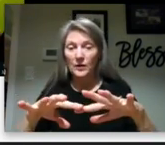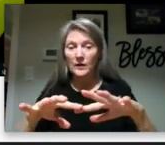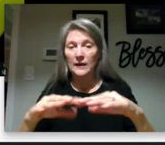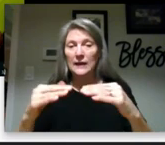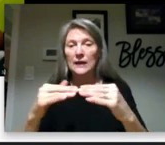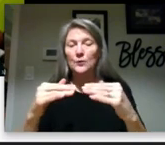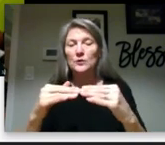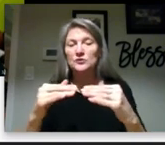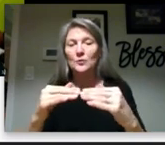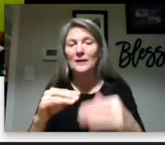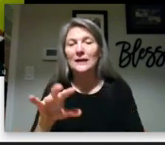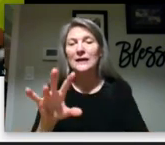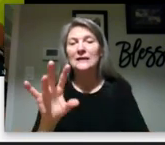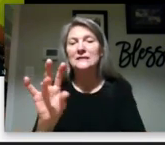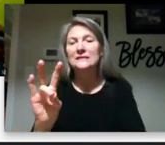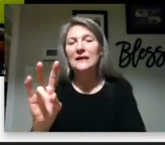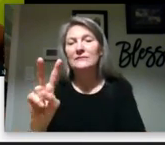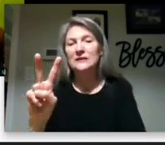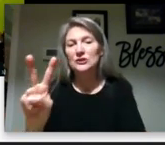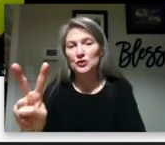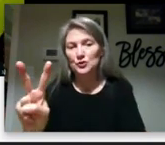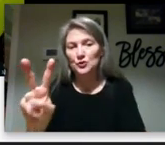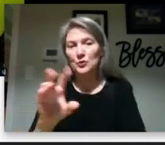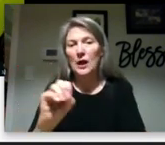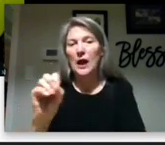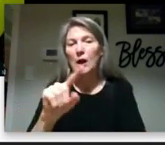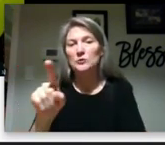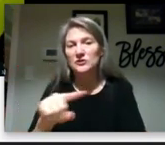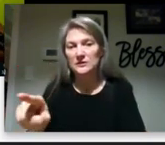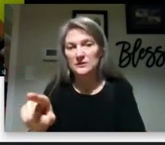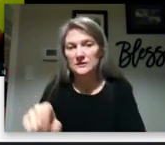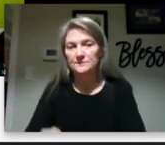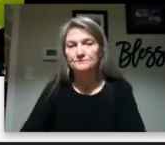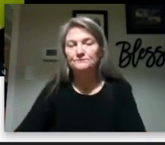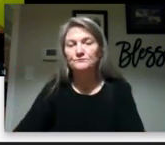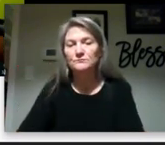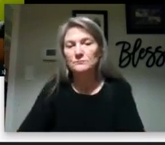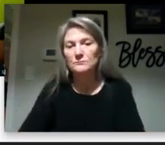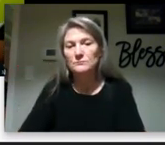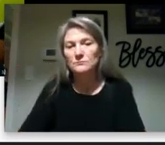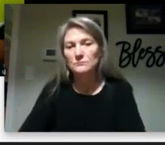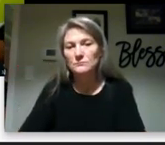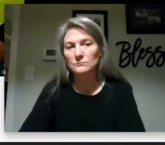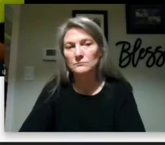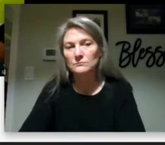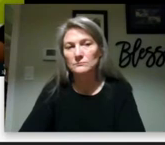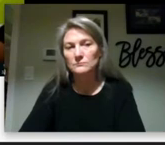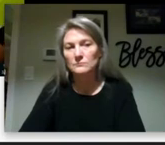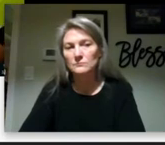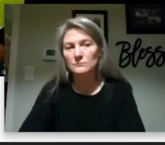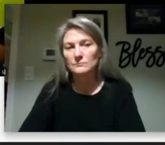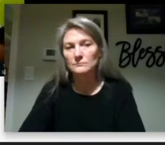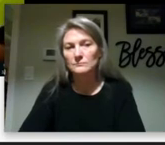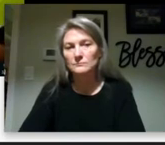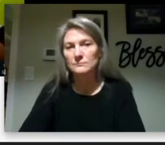pounds, I multiply by 16 again, or I can add a 16 to 64, and I will